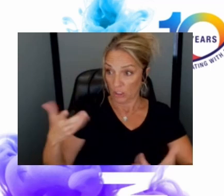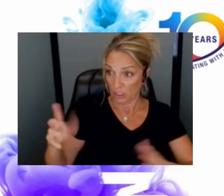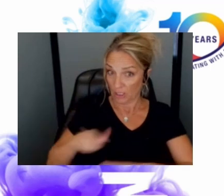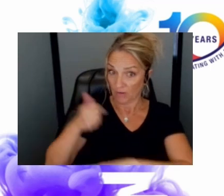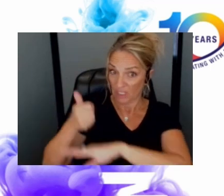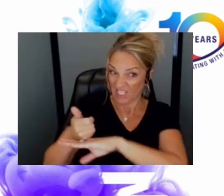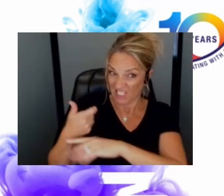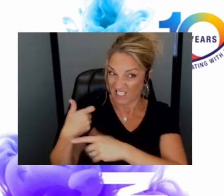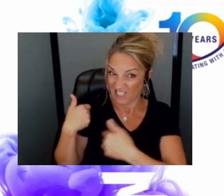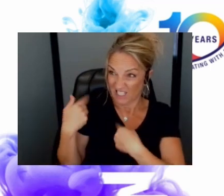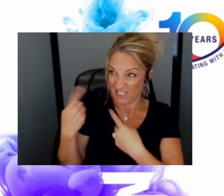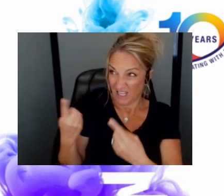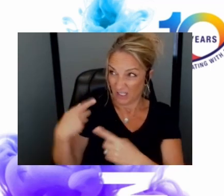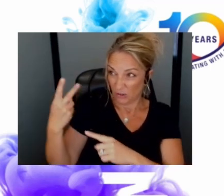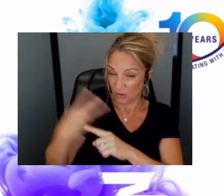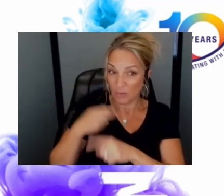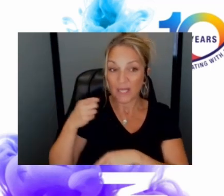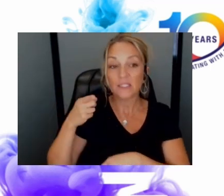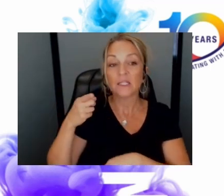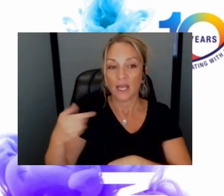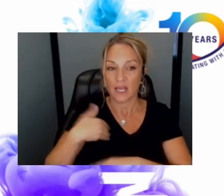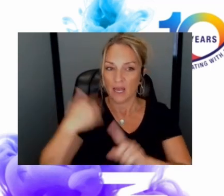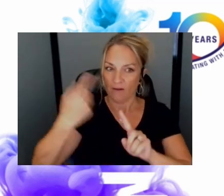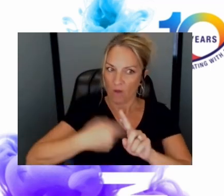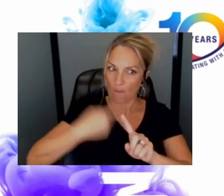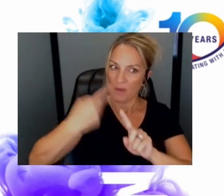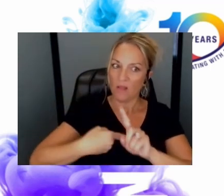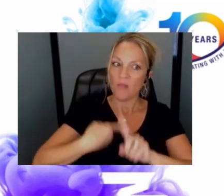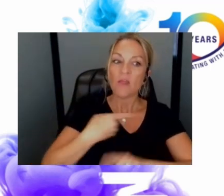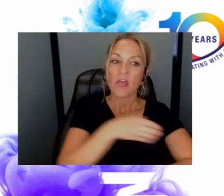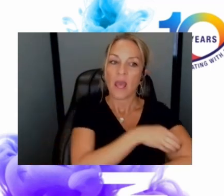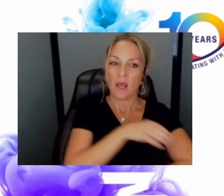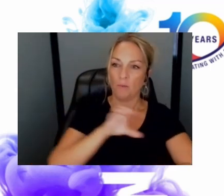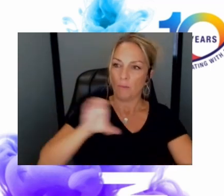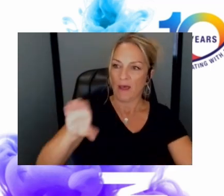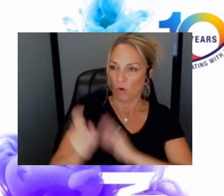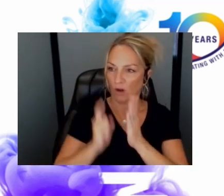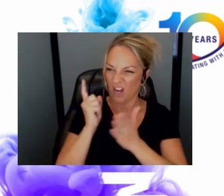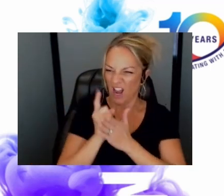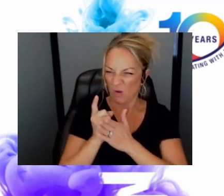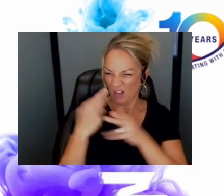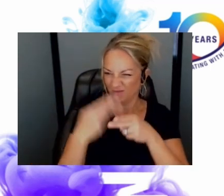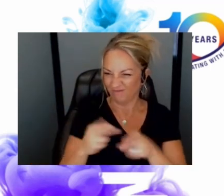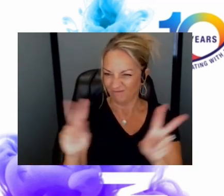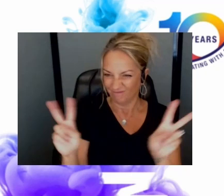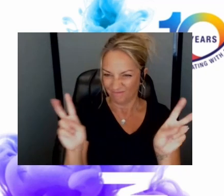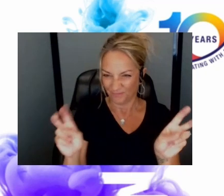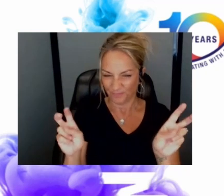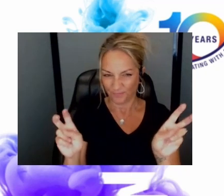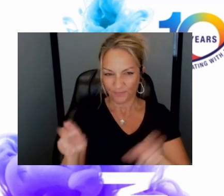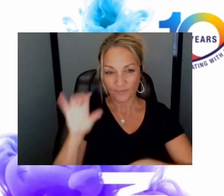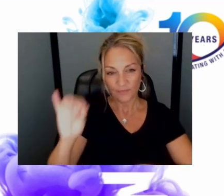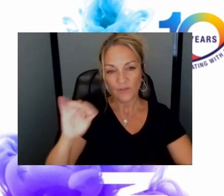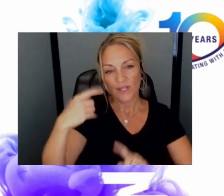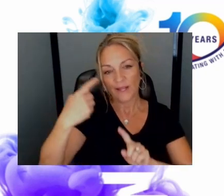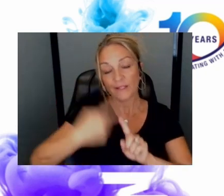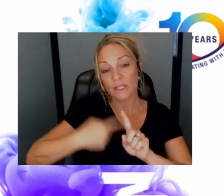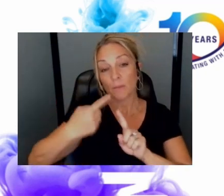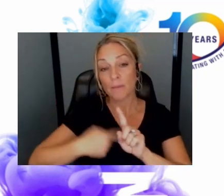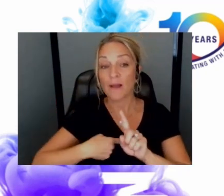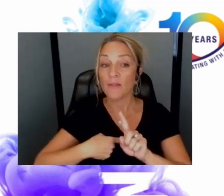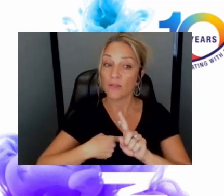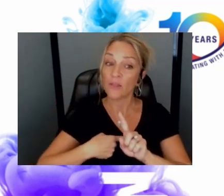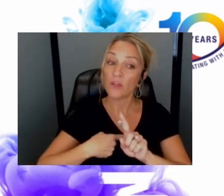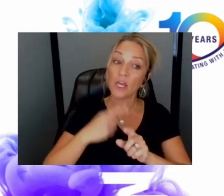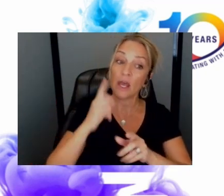monthly Empower Hour is what we're calling it. It is a monthly hour-long session